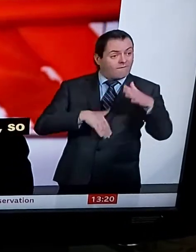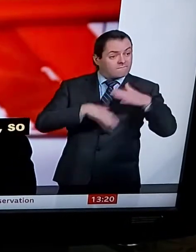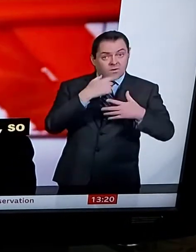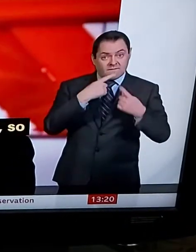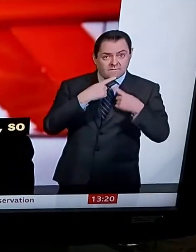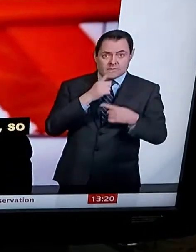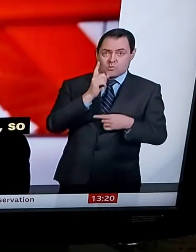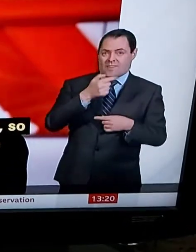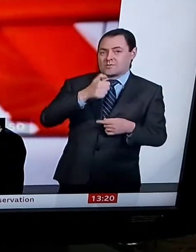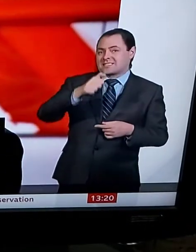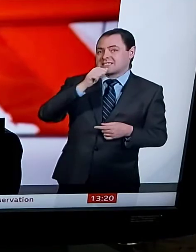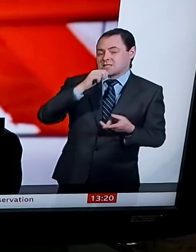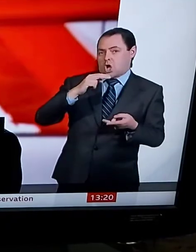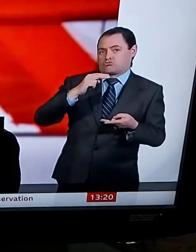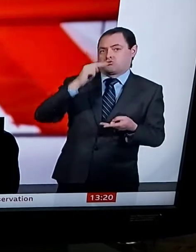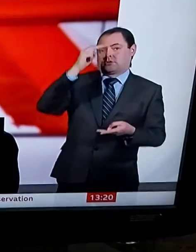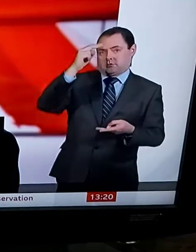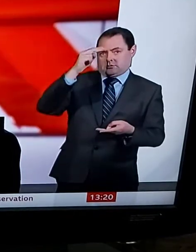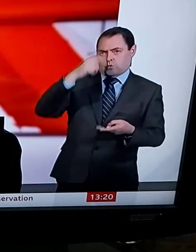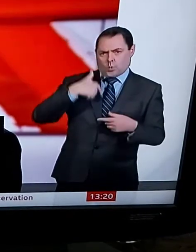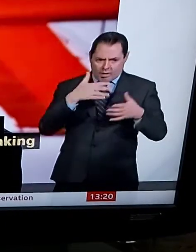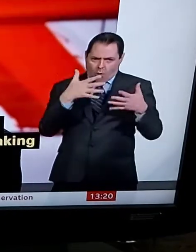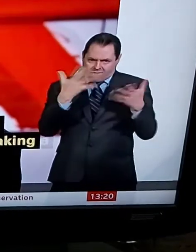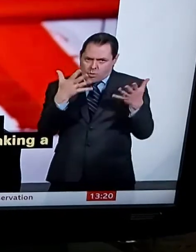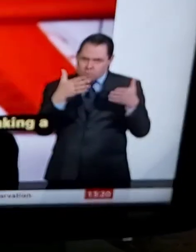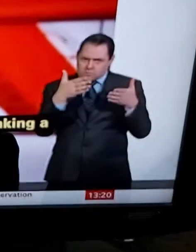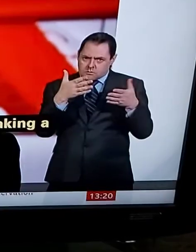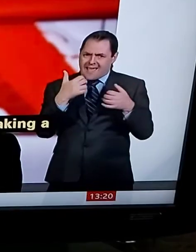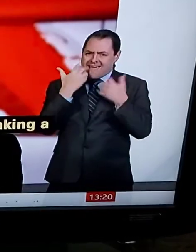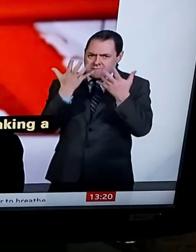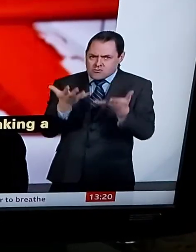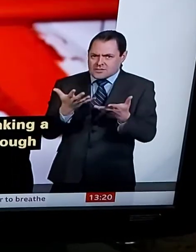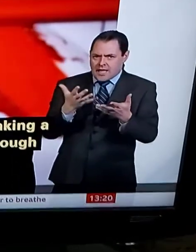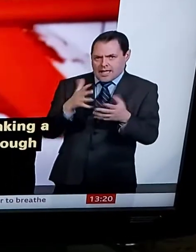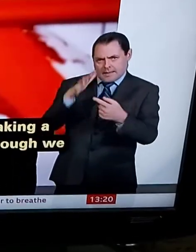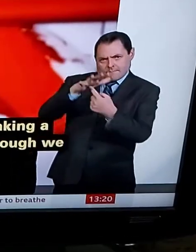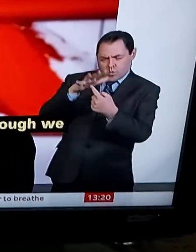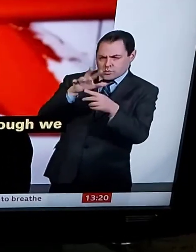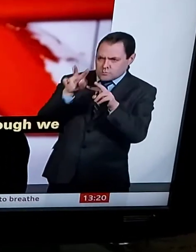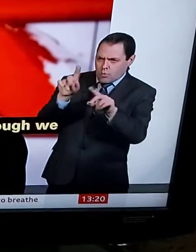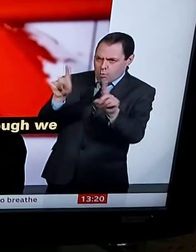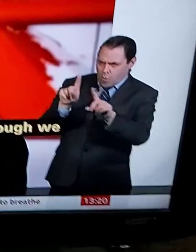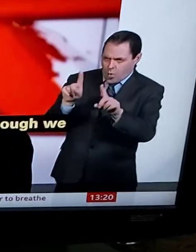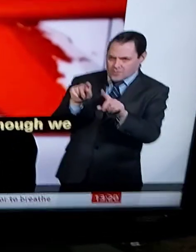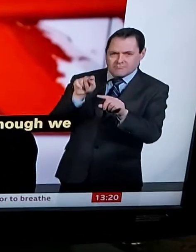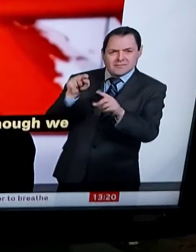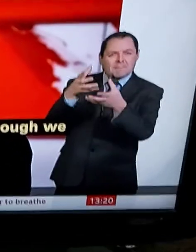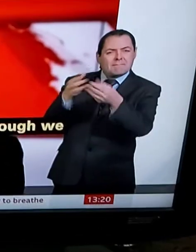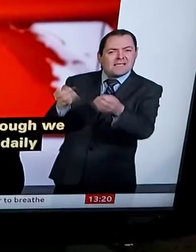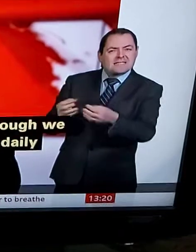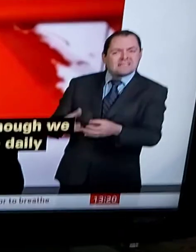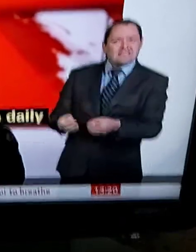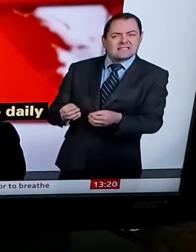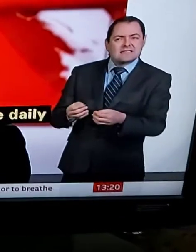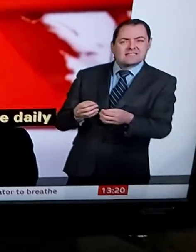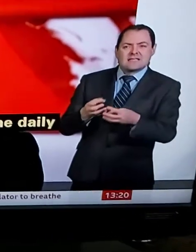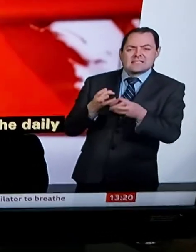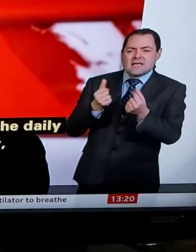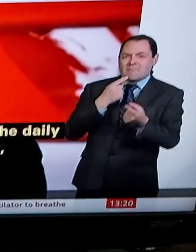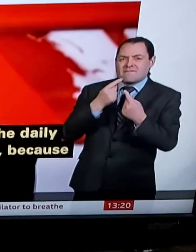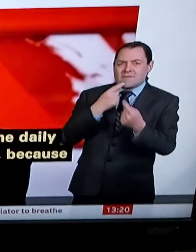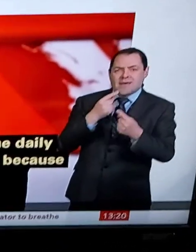that although we're paying attention to those daily death numbers every day, because they can include some kind of bottlenecks in